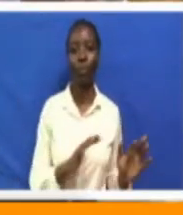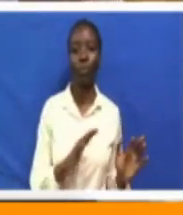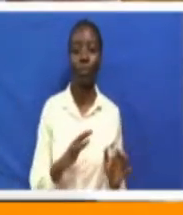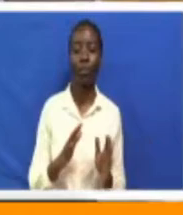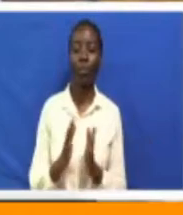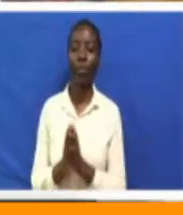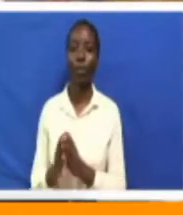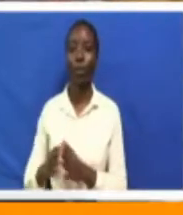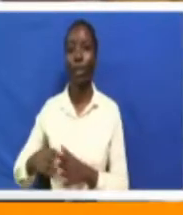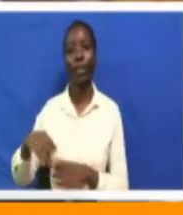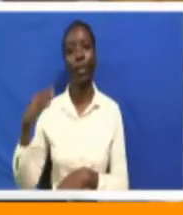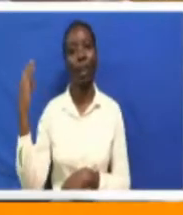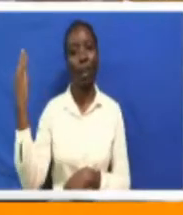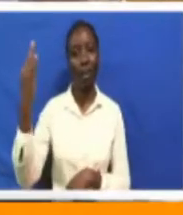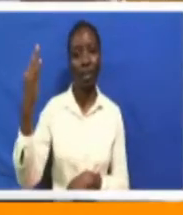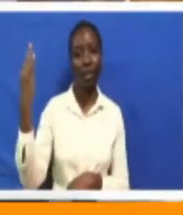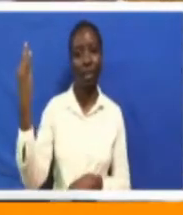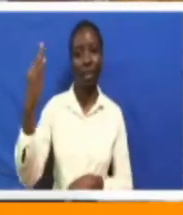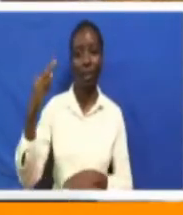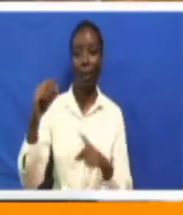myself foreign